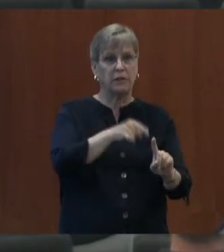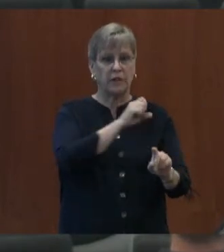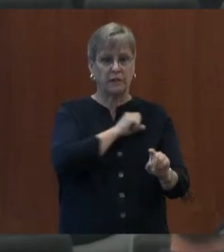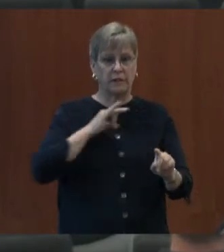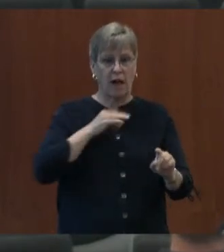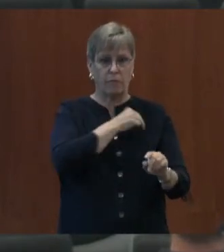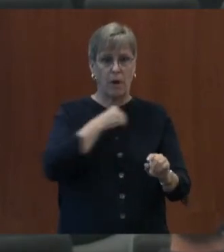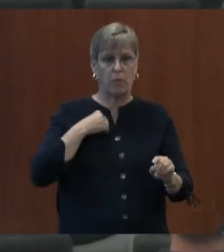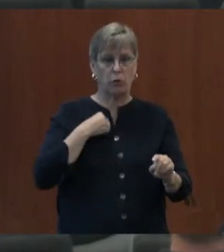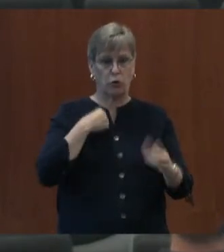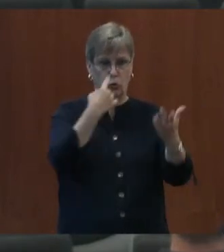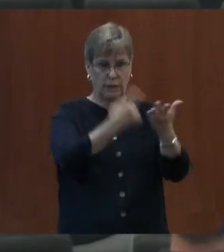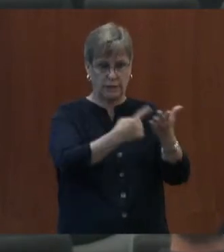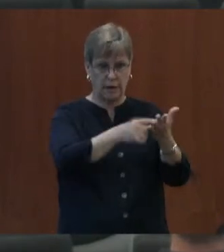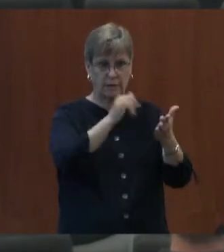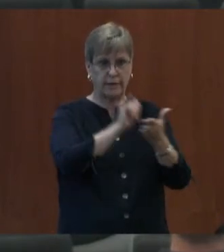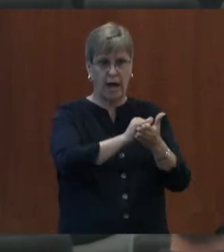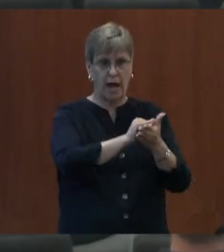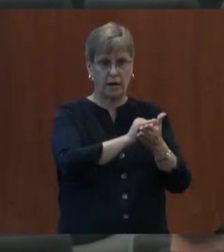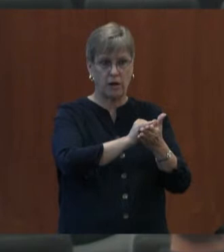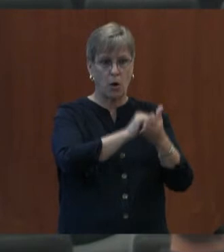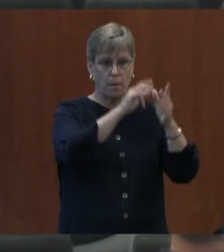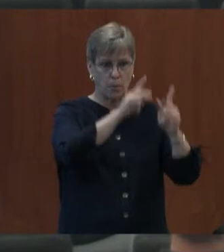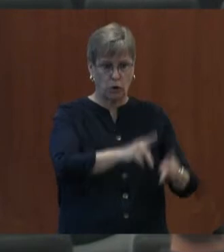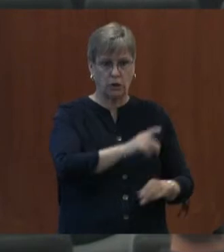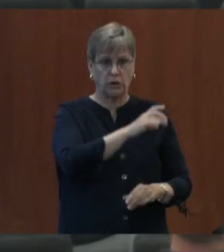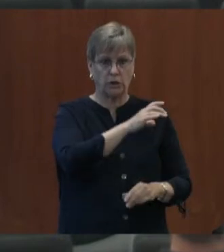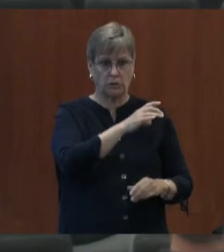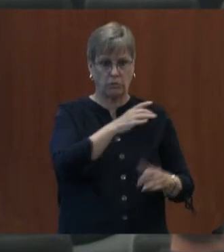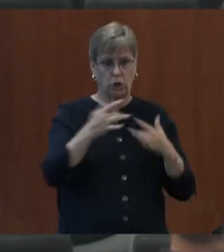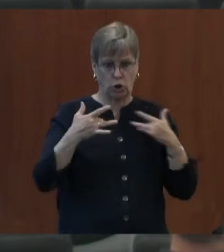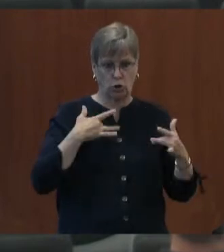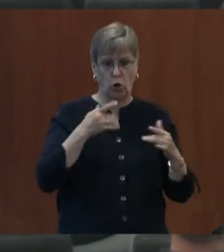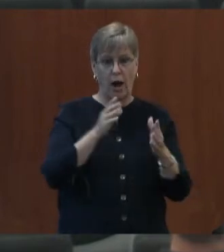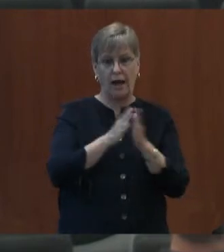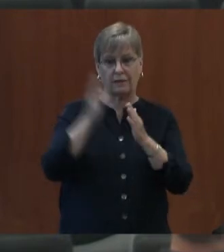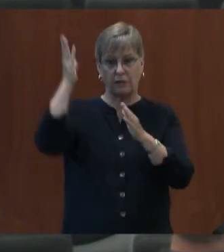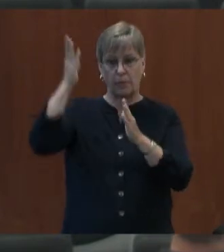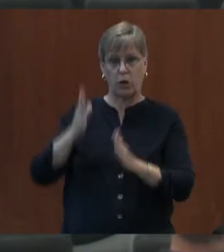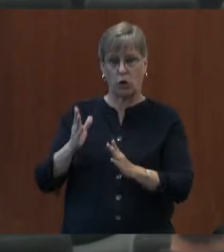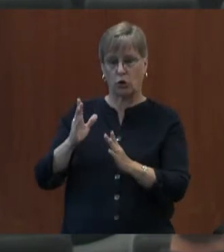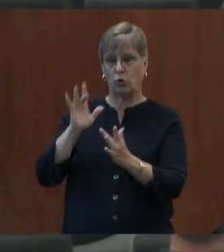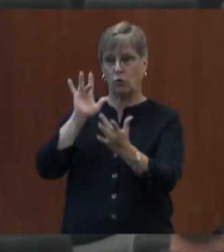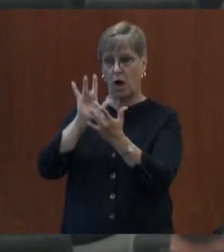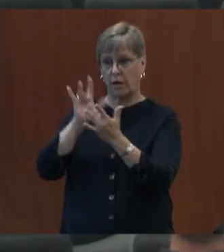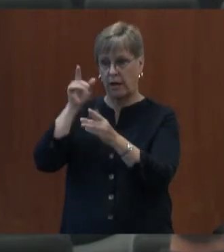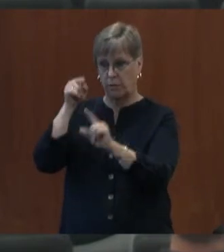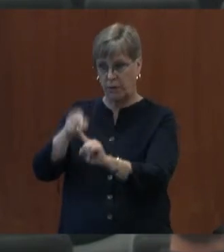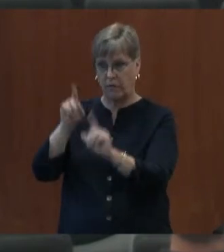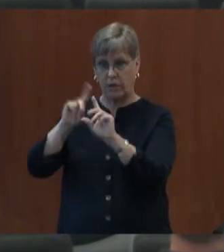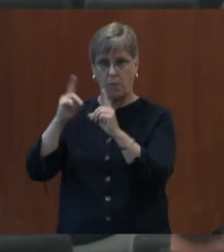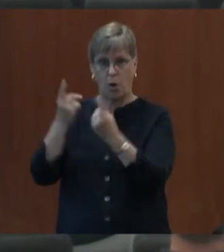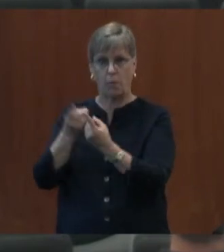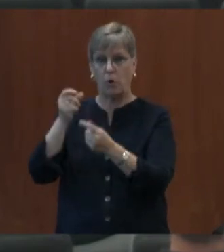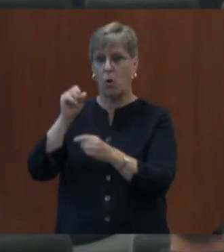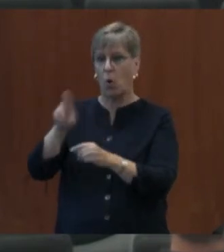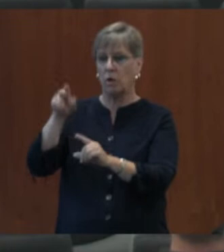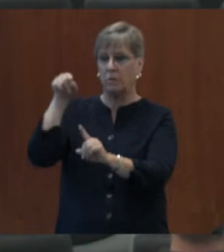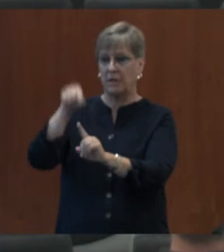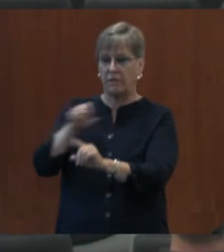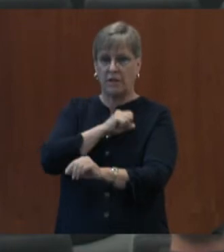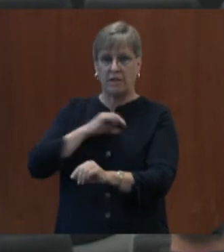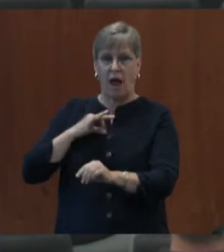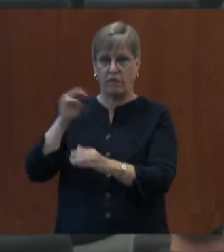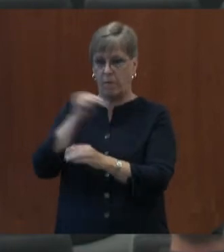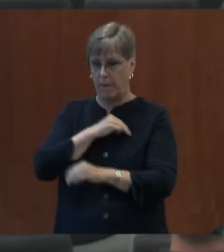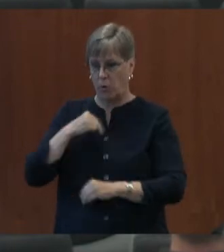that individual's concern or may ask the speaker to contact a particular department or a particular staff